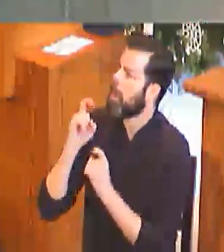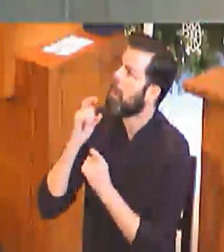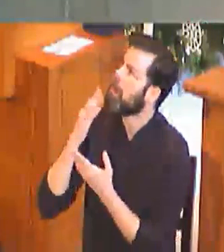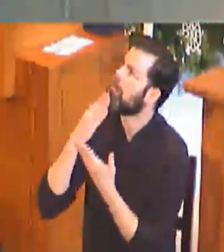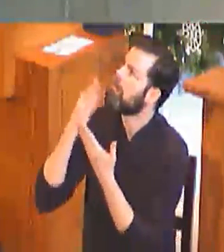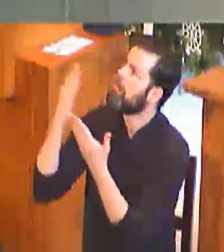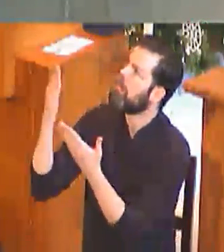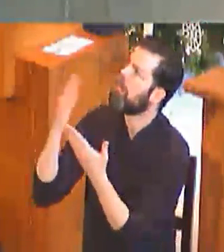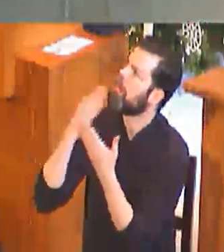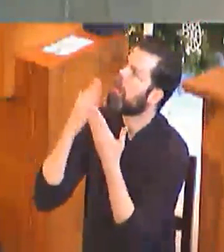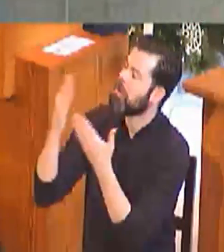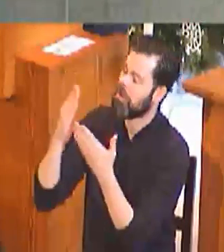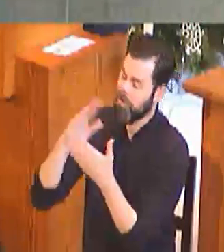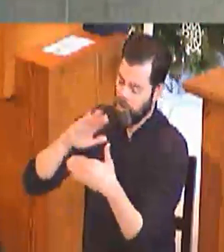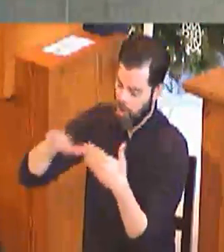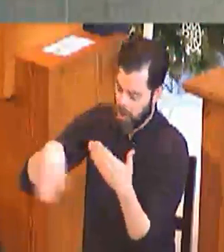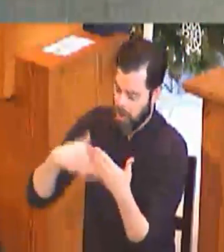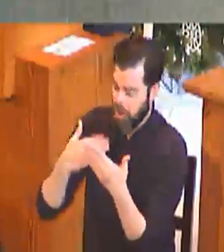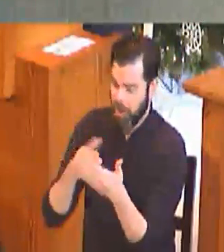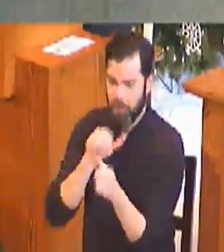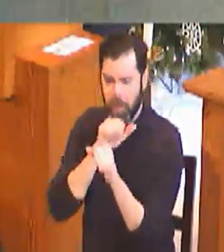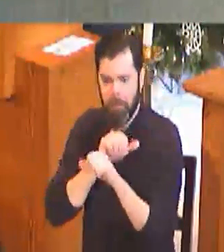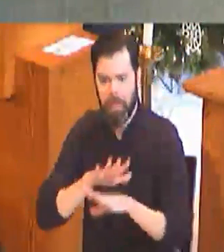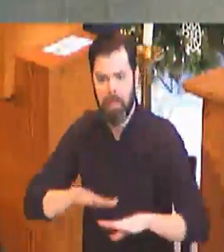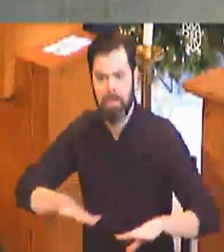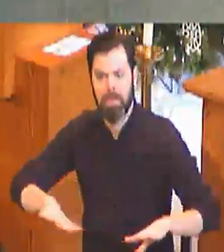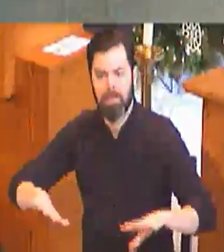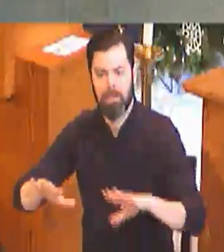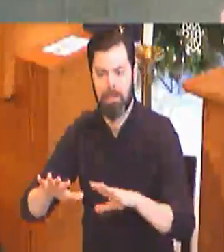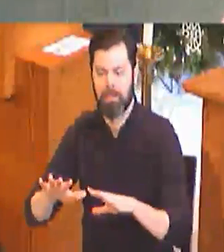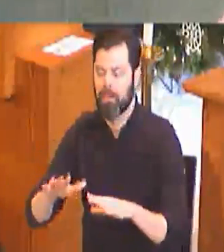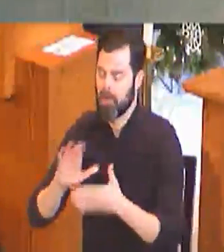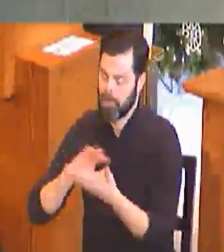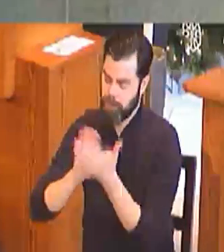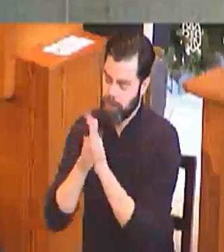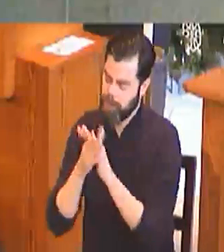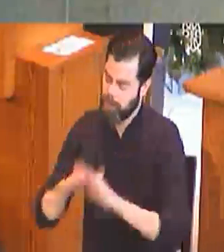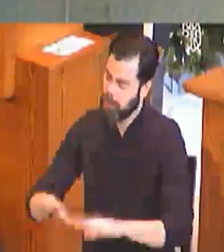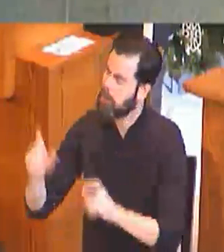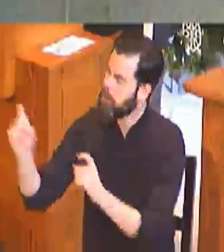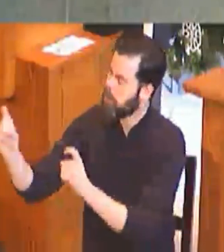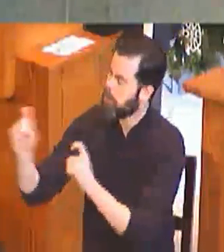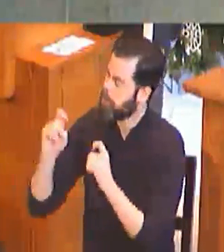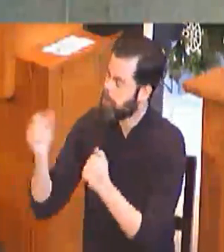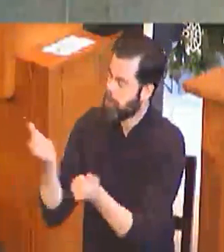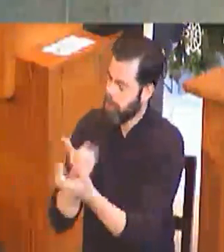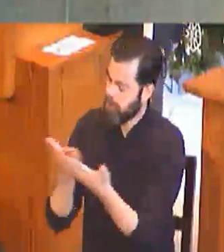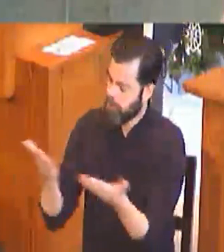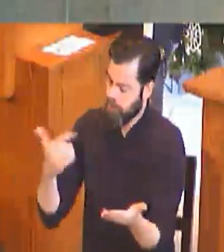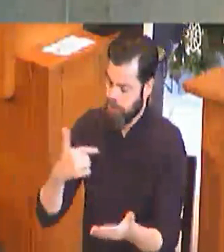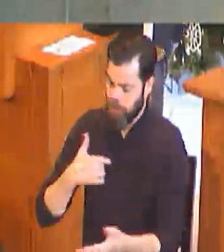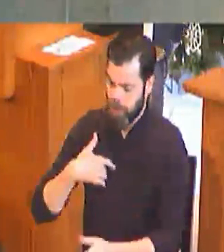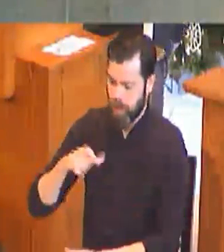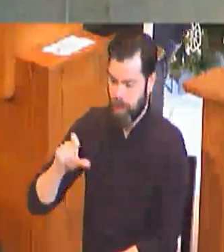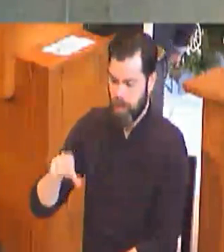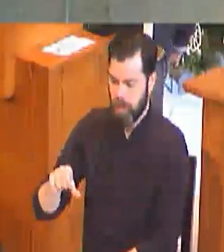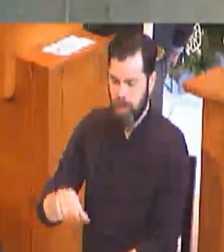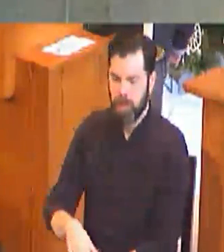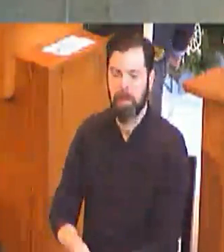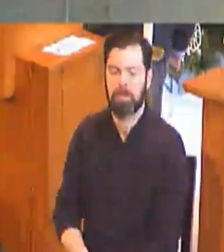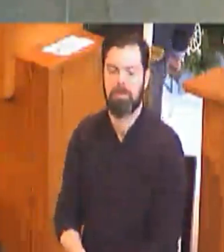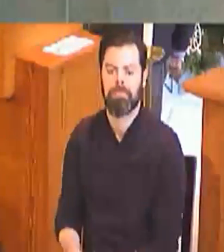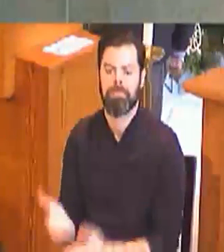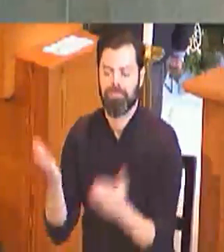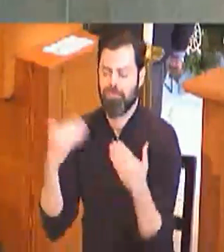thanks for all my blessings. Peace gives me everything. Sing, God is